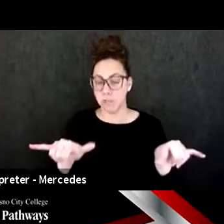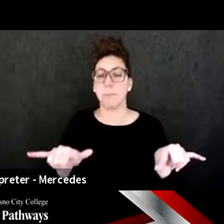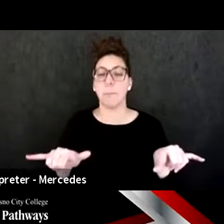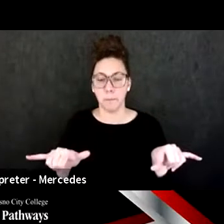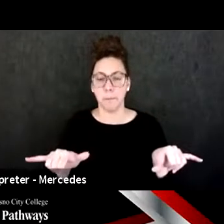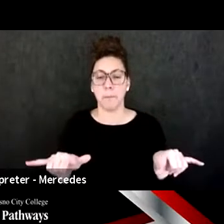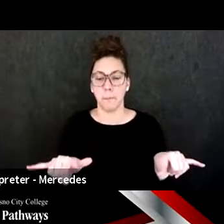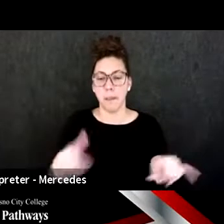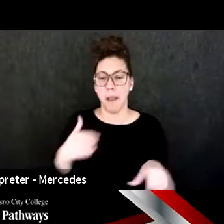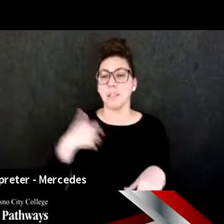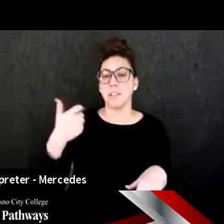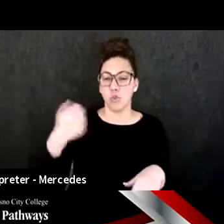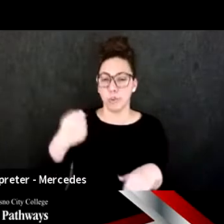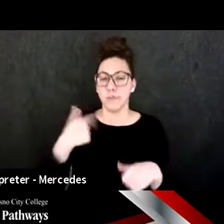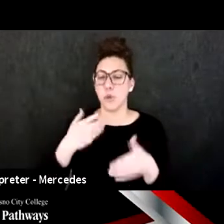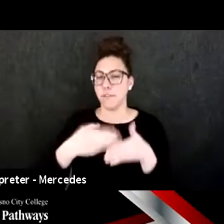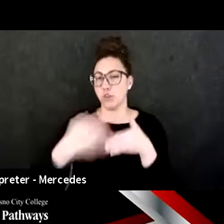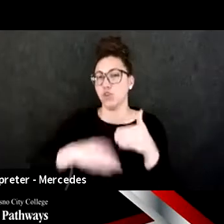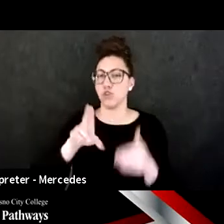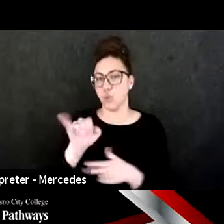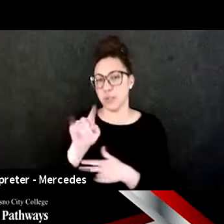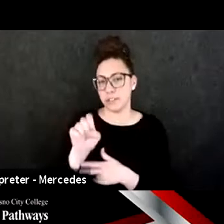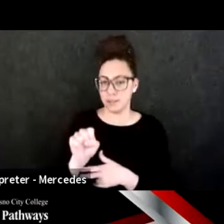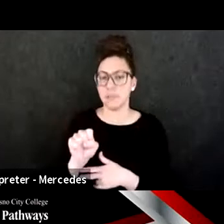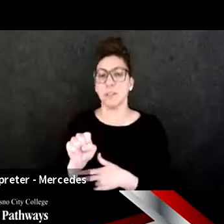and I finished enough units so that I was able to take